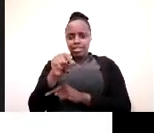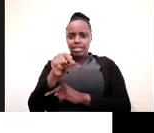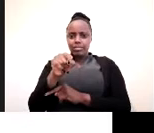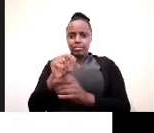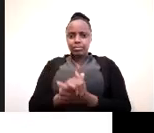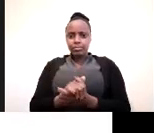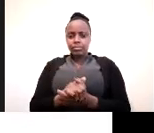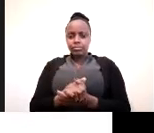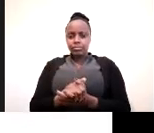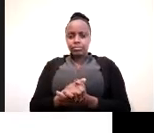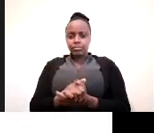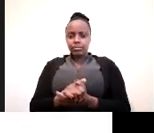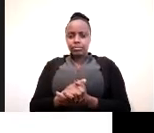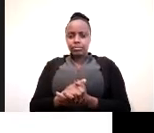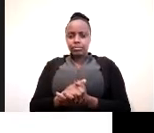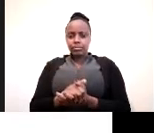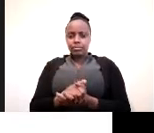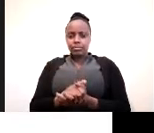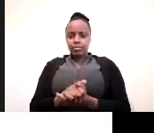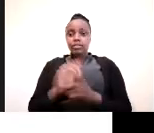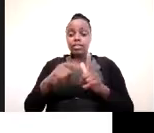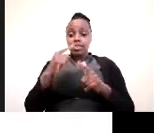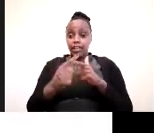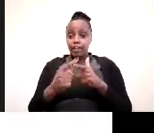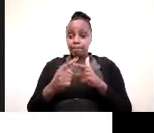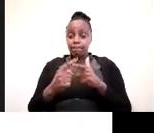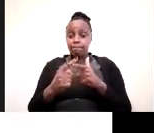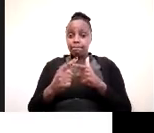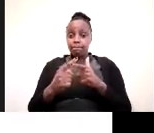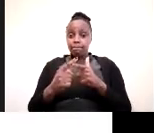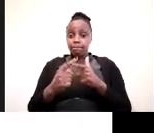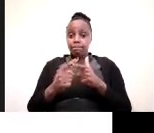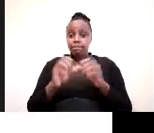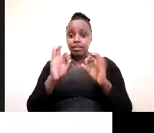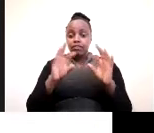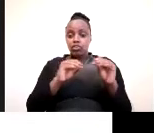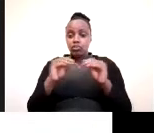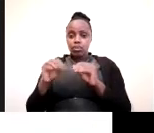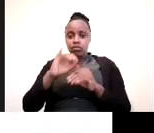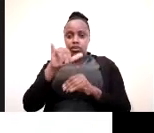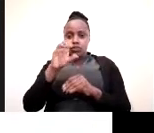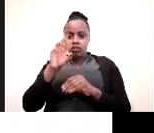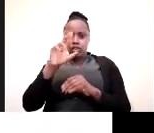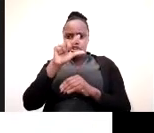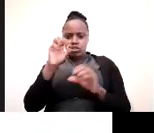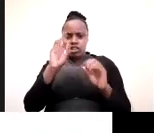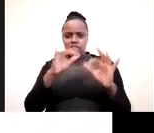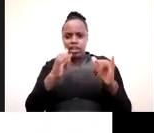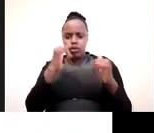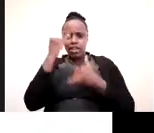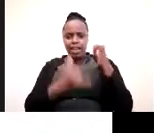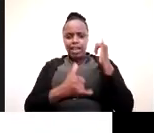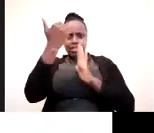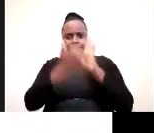Then, just if you go, I will click quickly go through the last slides